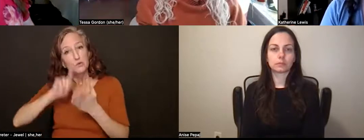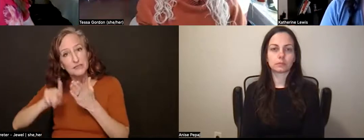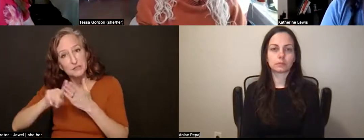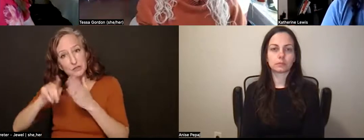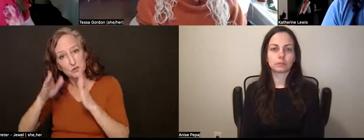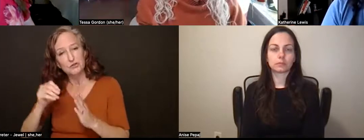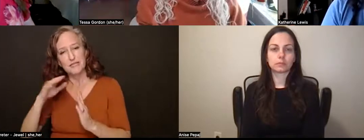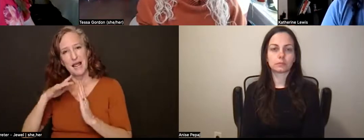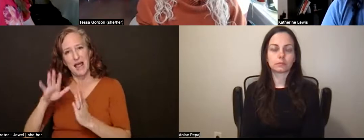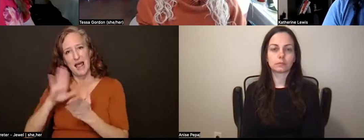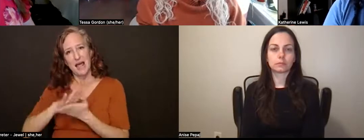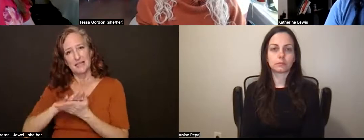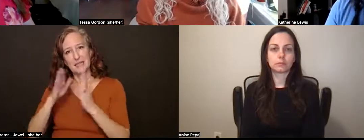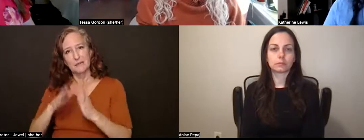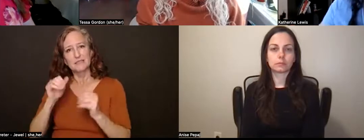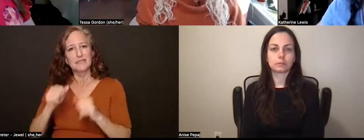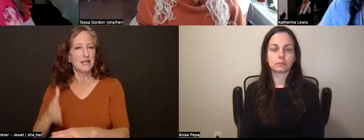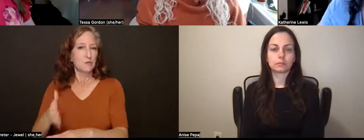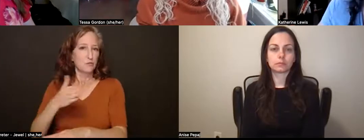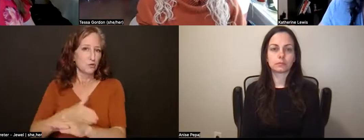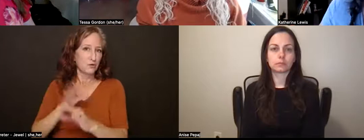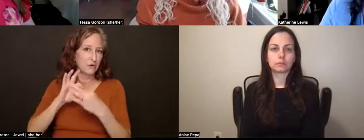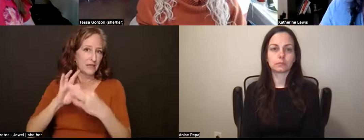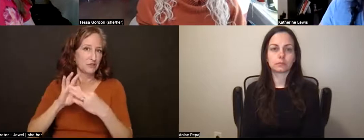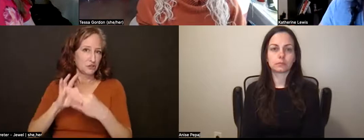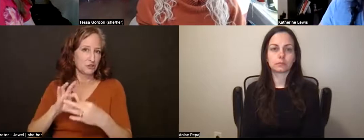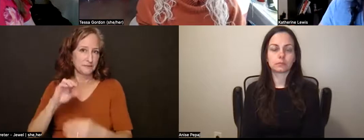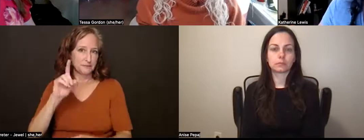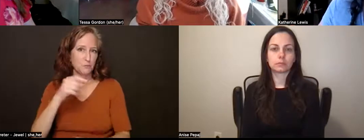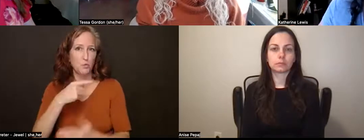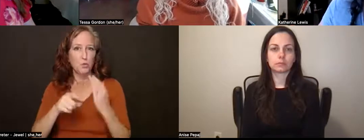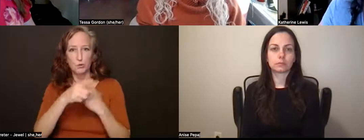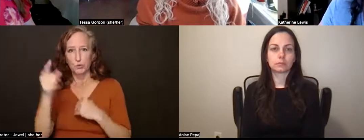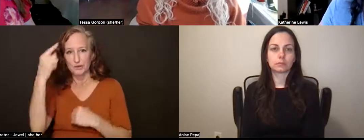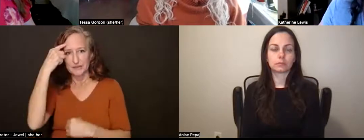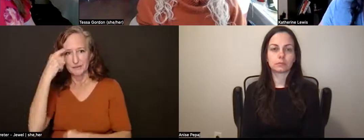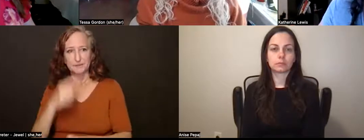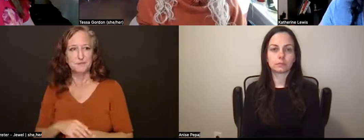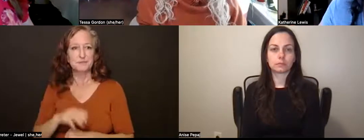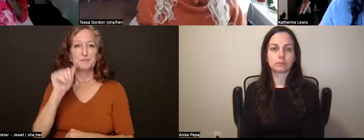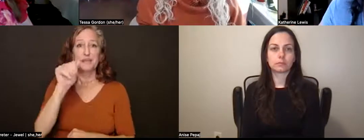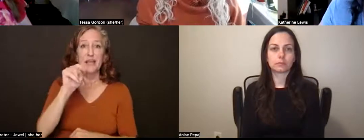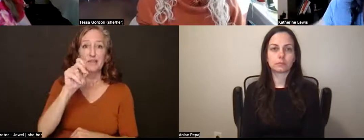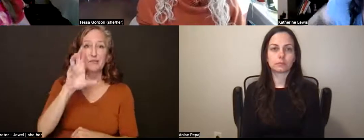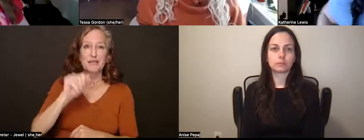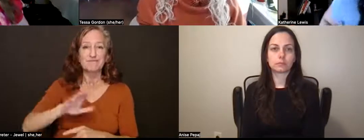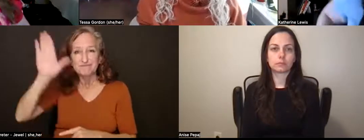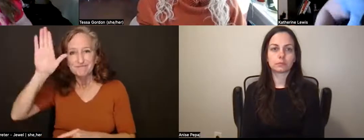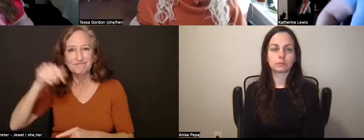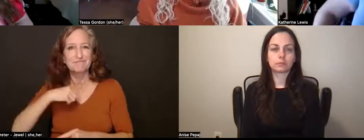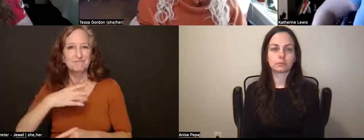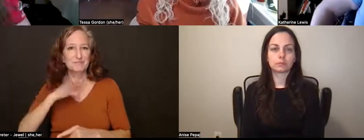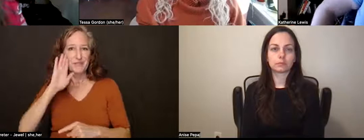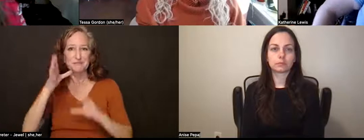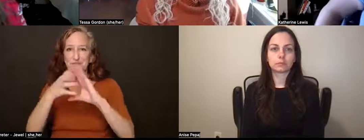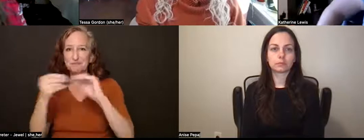to improve this relationship and these efforts? I'm going to jump in on this one. This is Andrea speaking, and I'm going